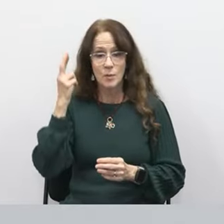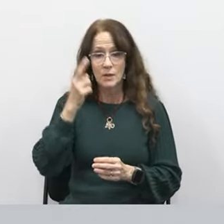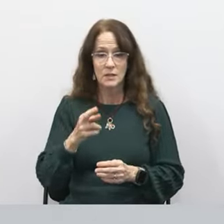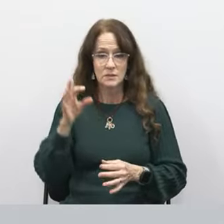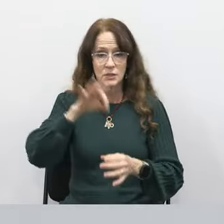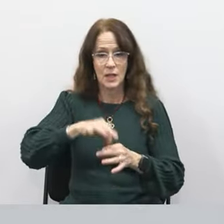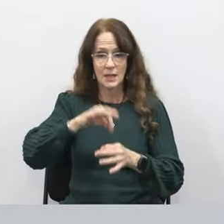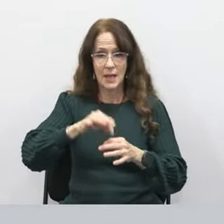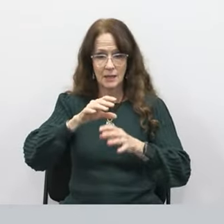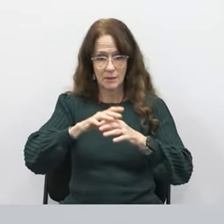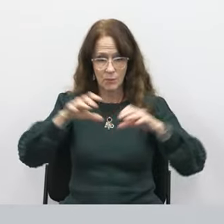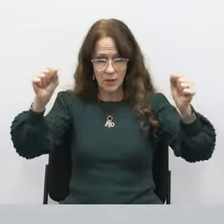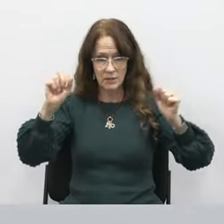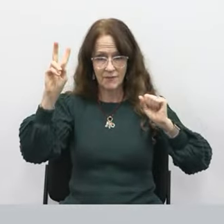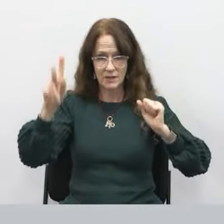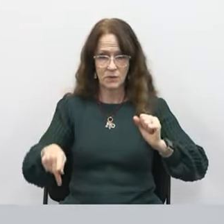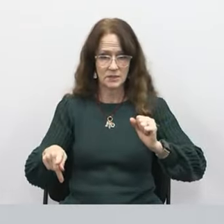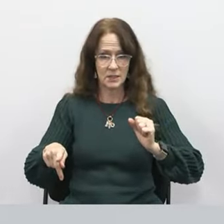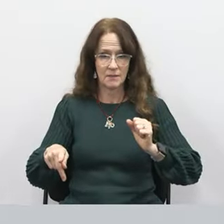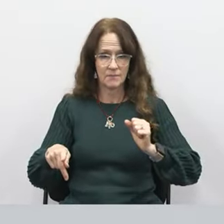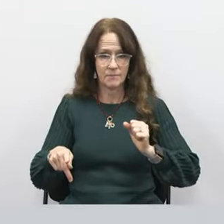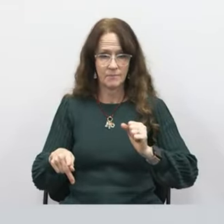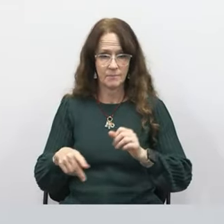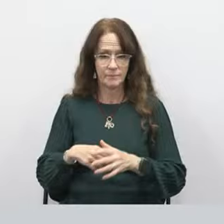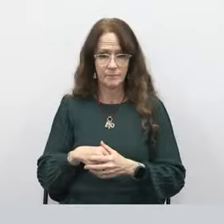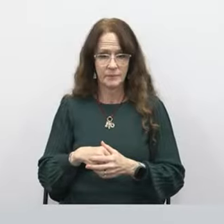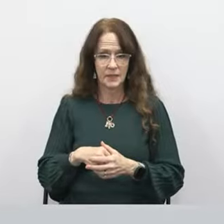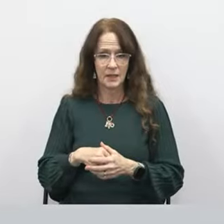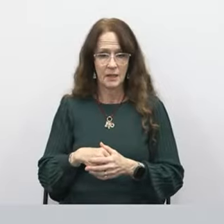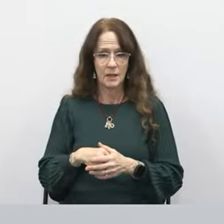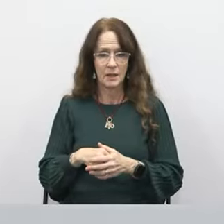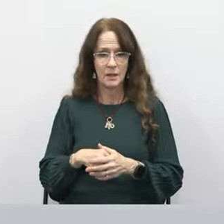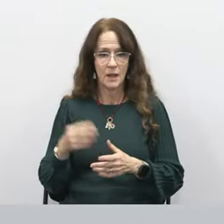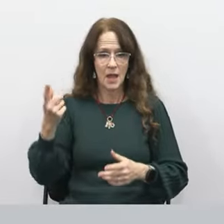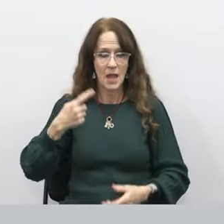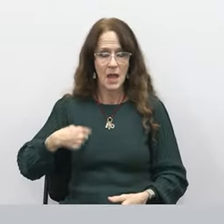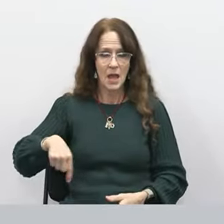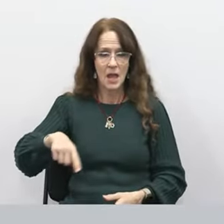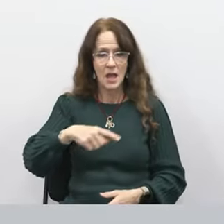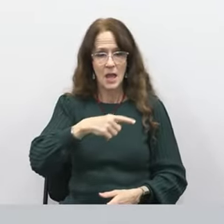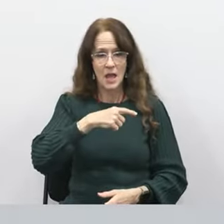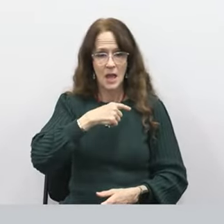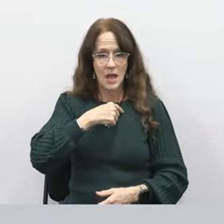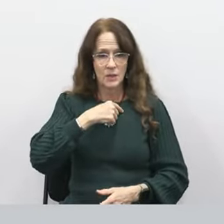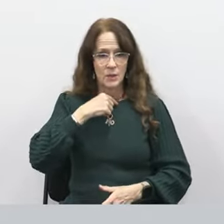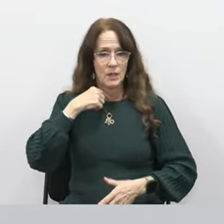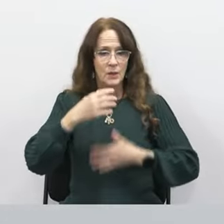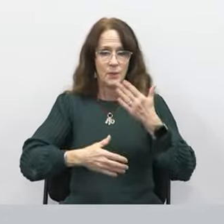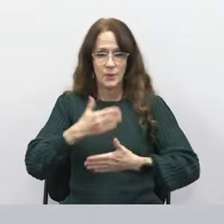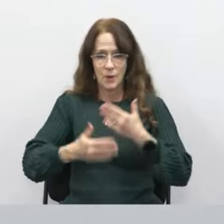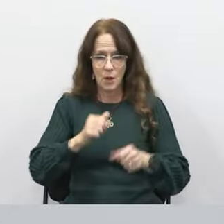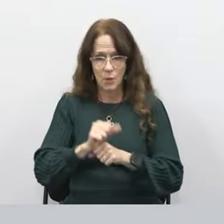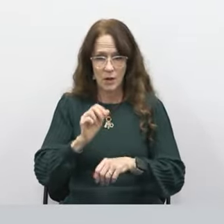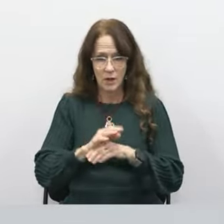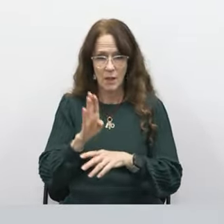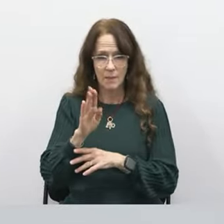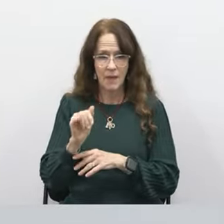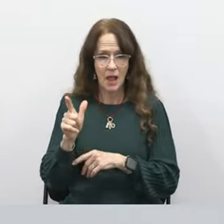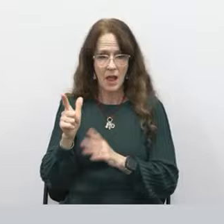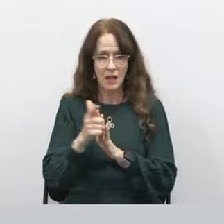a president and a vice president. And as the board has done a lot of work on their bylaws over the course of the